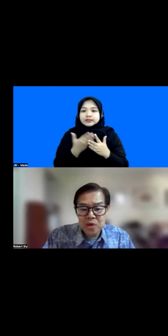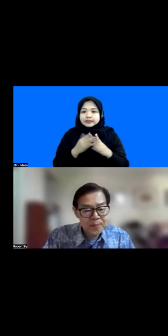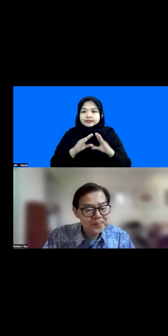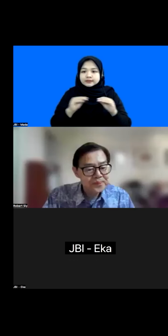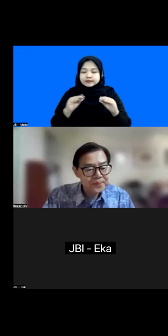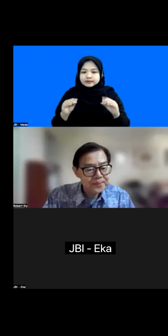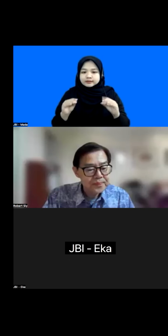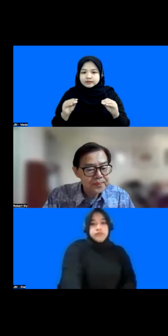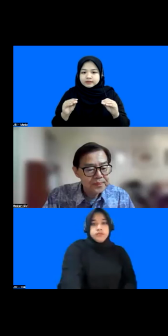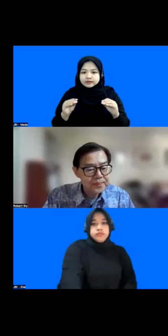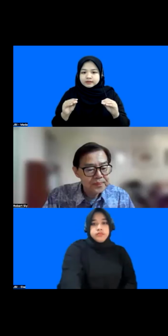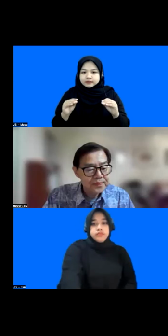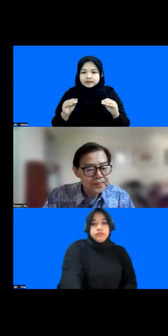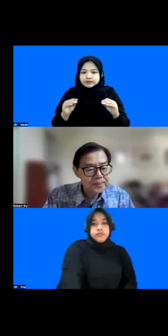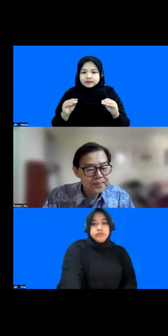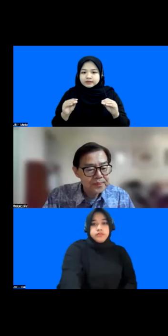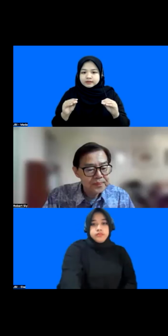education.